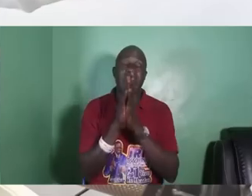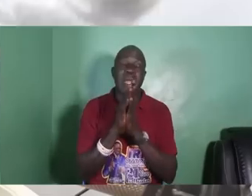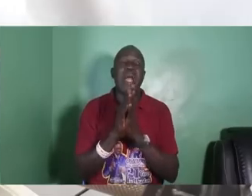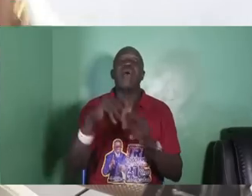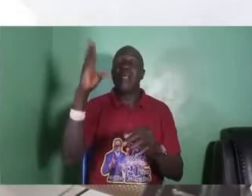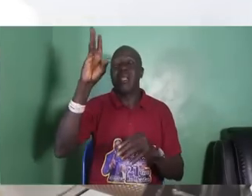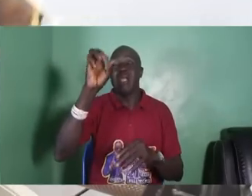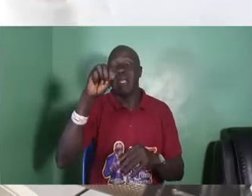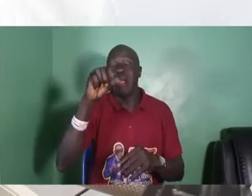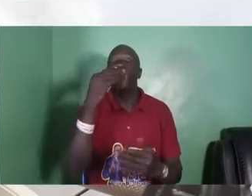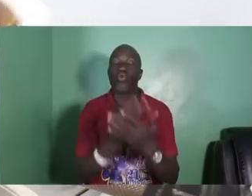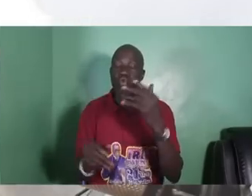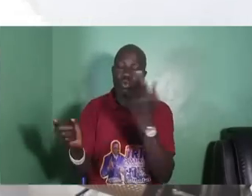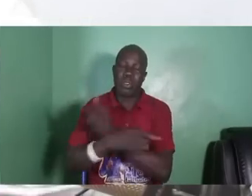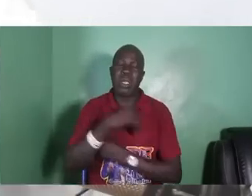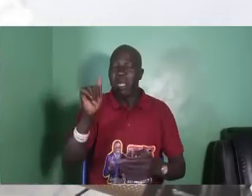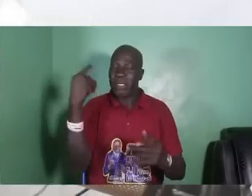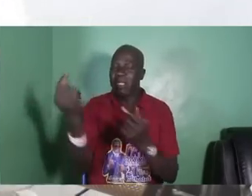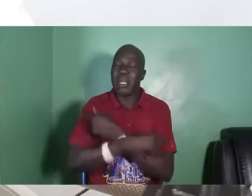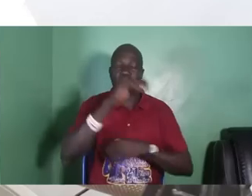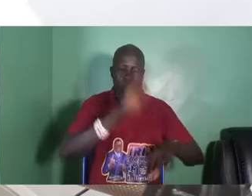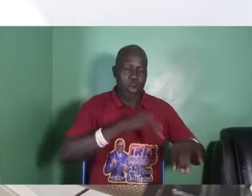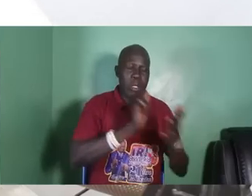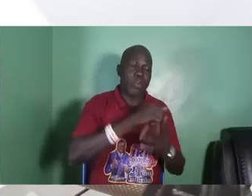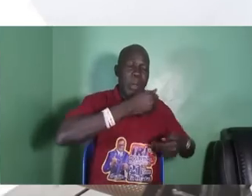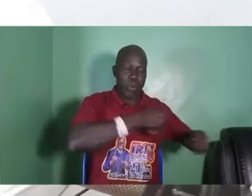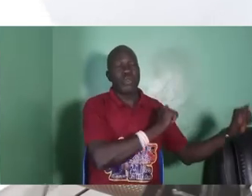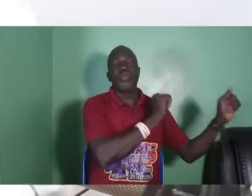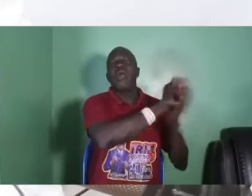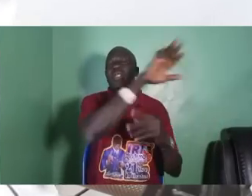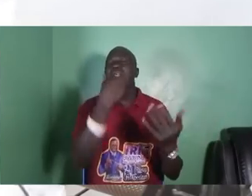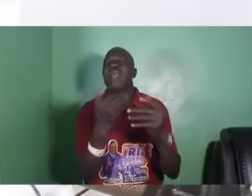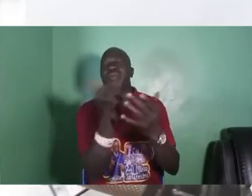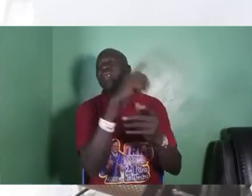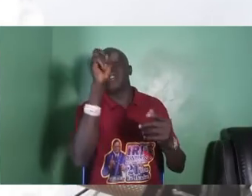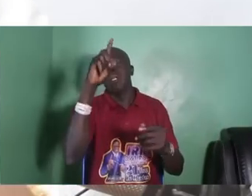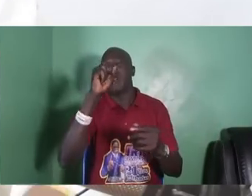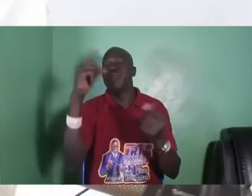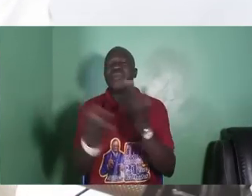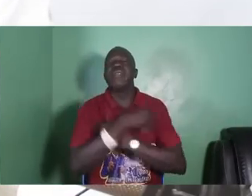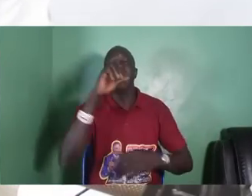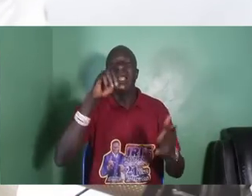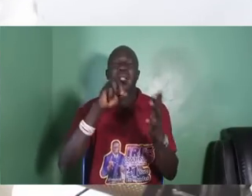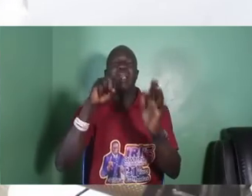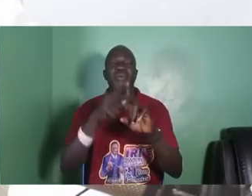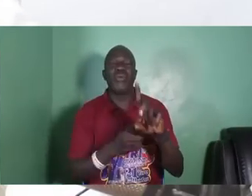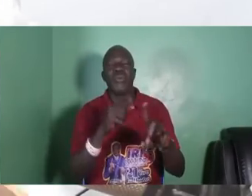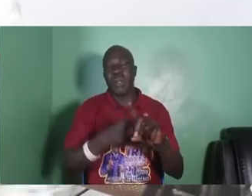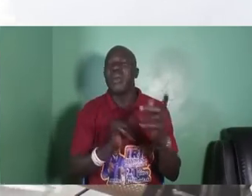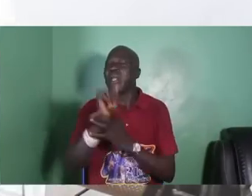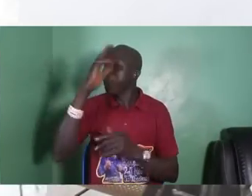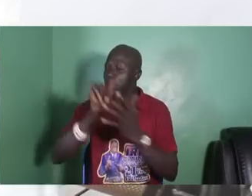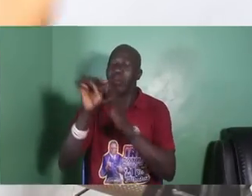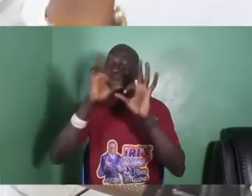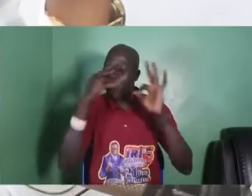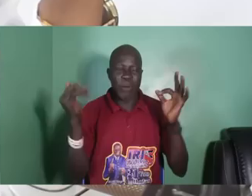Ojo mokanla gba. 11 good days. Ojo ti a pe mi ni apostle. Did you have another as an apostle? Ojo kokanla. 11 days. Ojo kokanla. Ojo ilagba we. That's